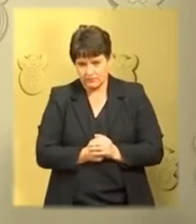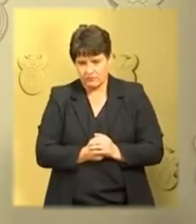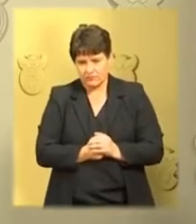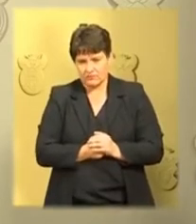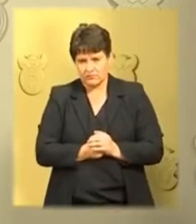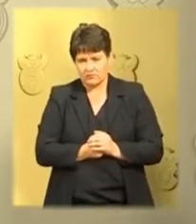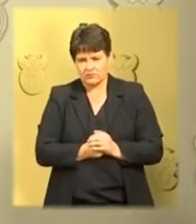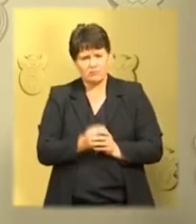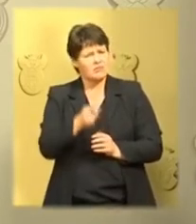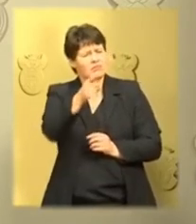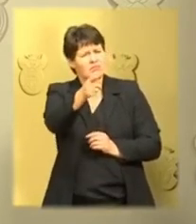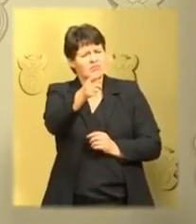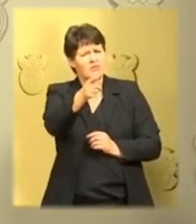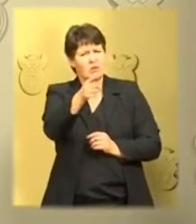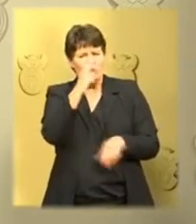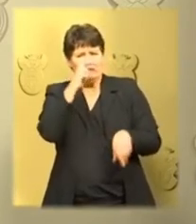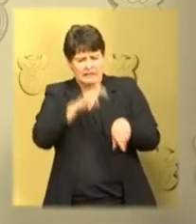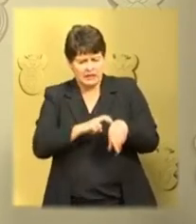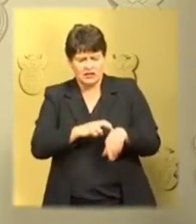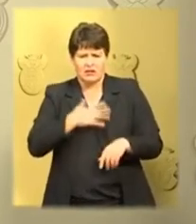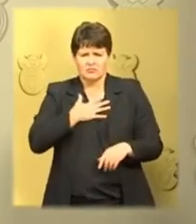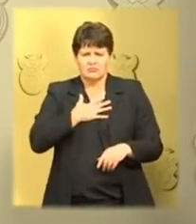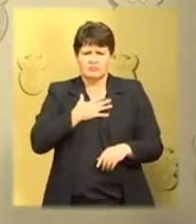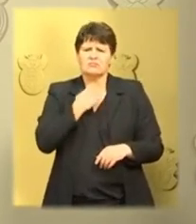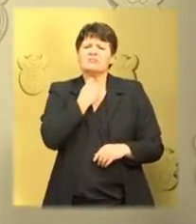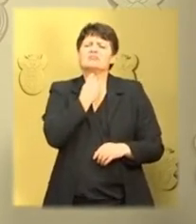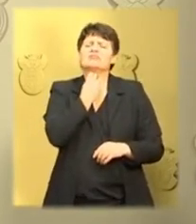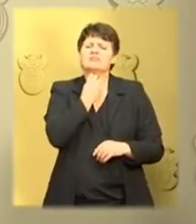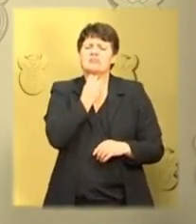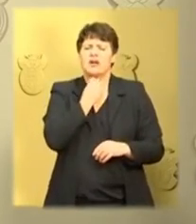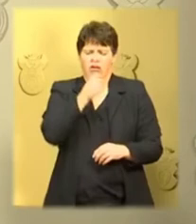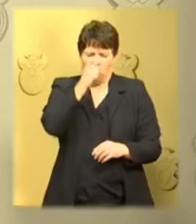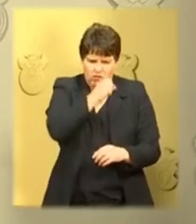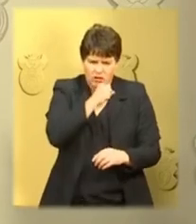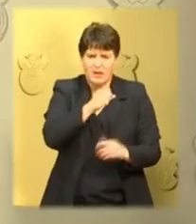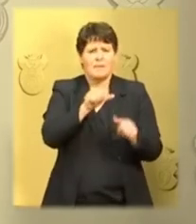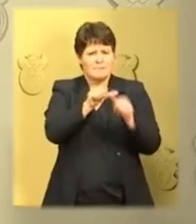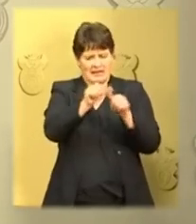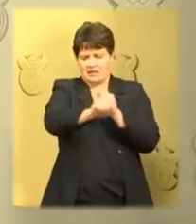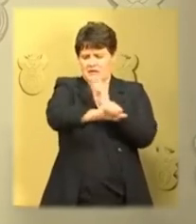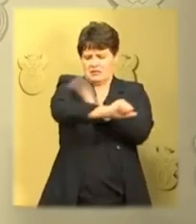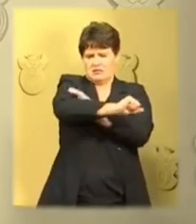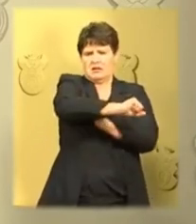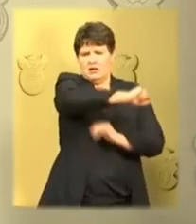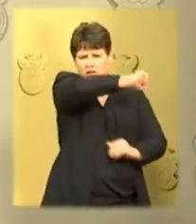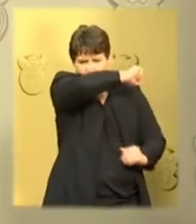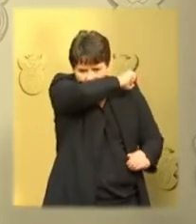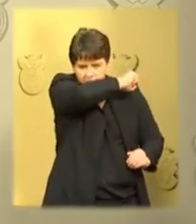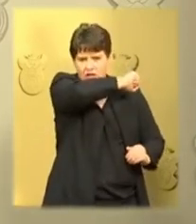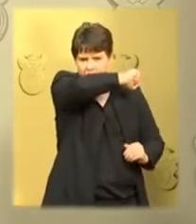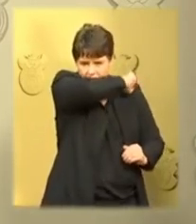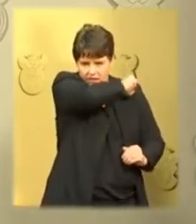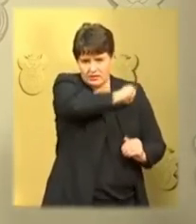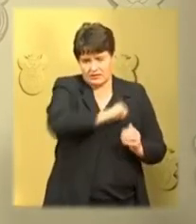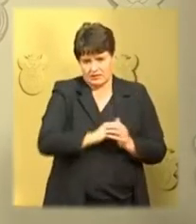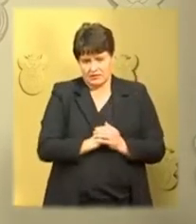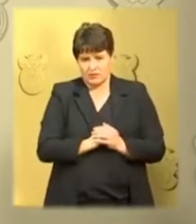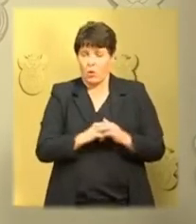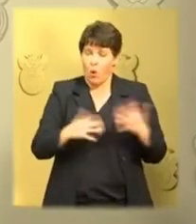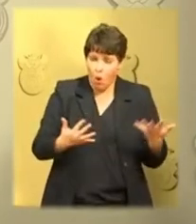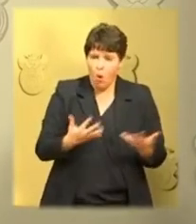sneeze, cover your mouth and nose with your bent elbow or a